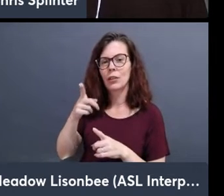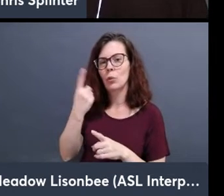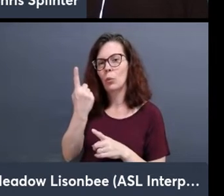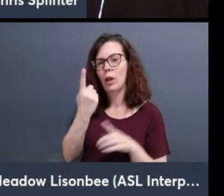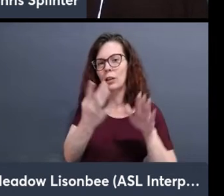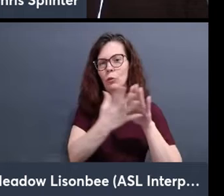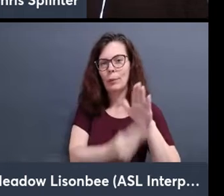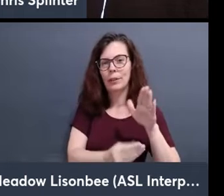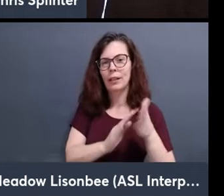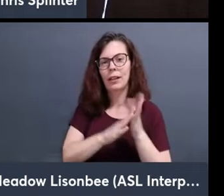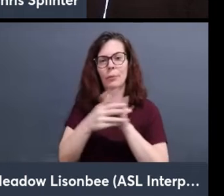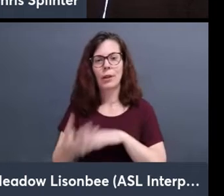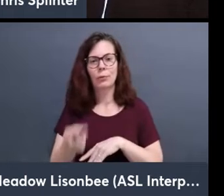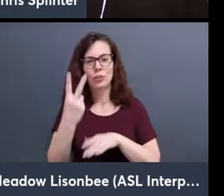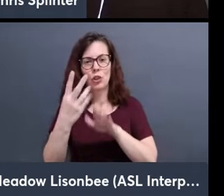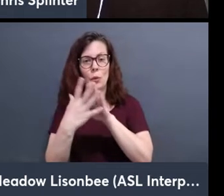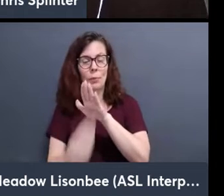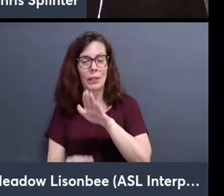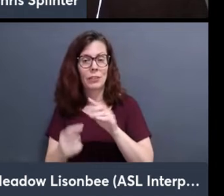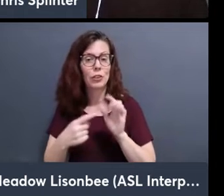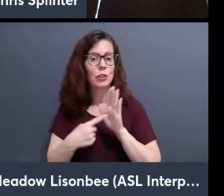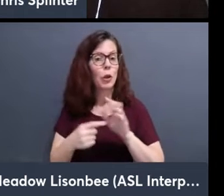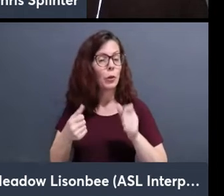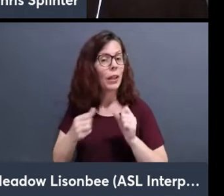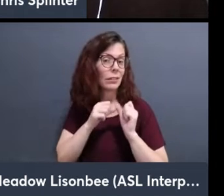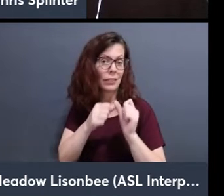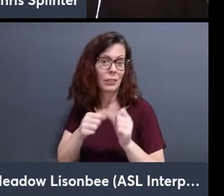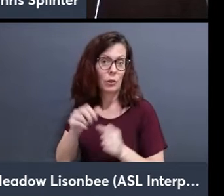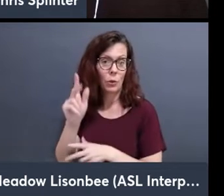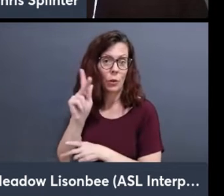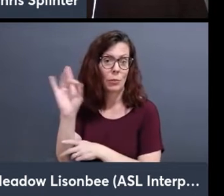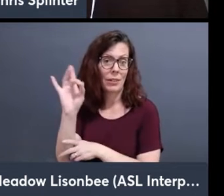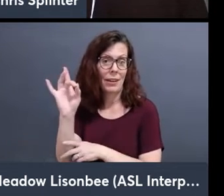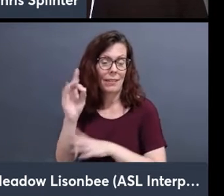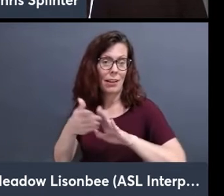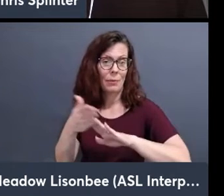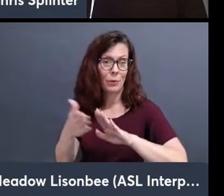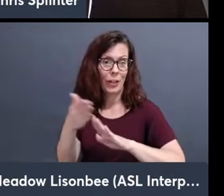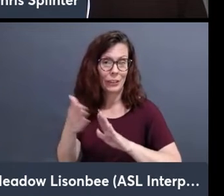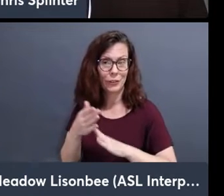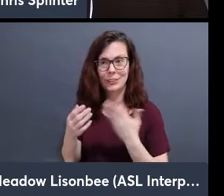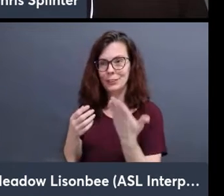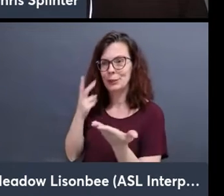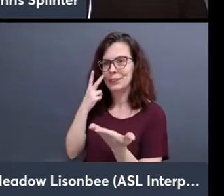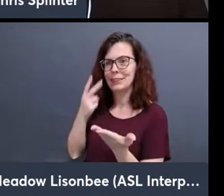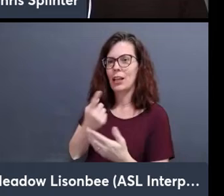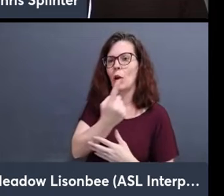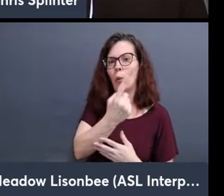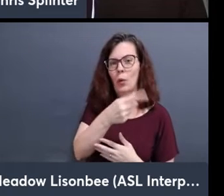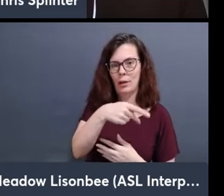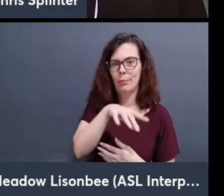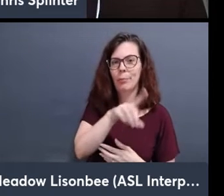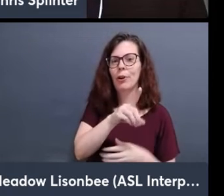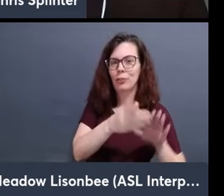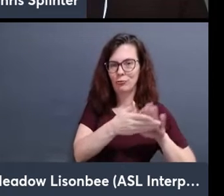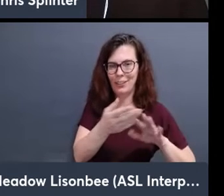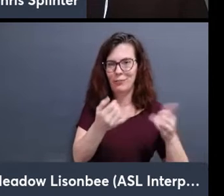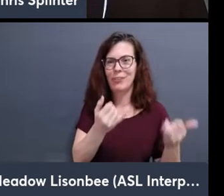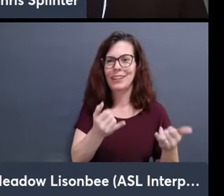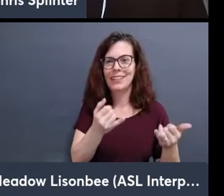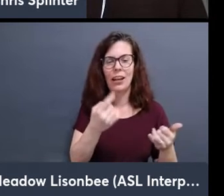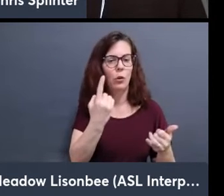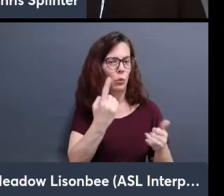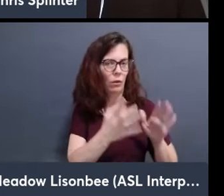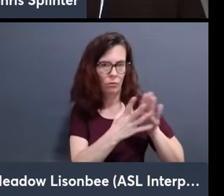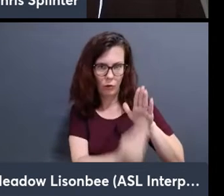replicas to show that you can continue to do Kubernetes operations. And what you see here is there's 1 pod running right now. That's 1